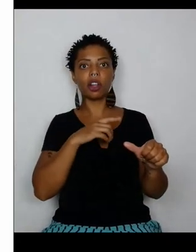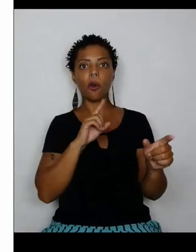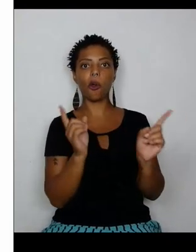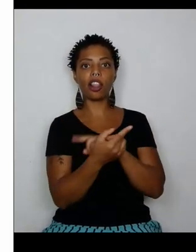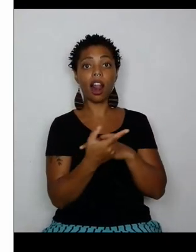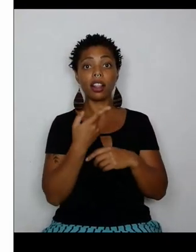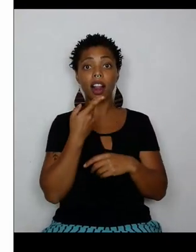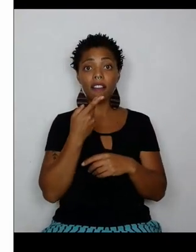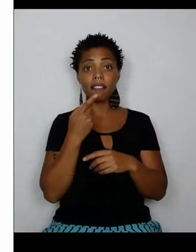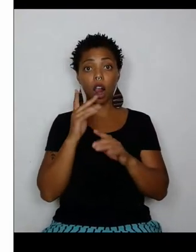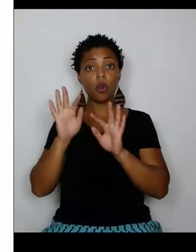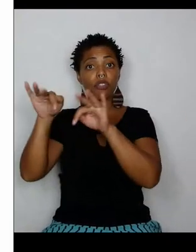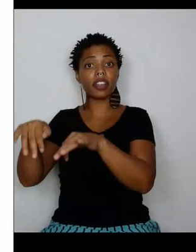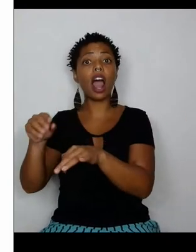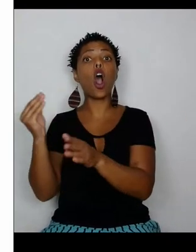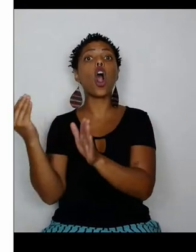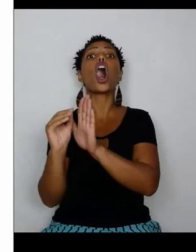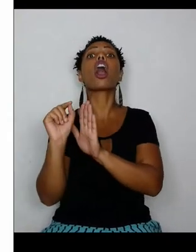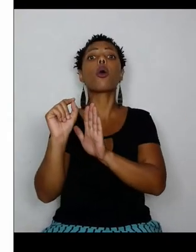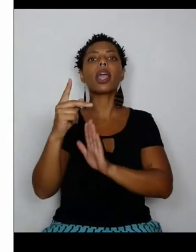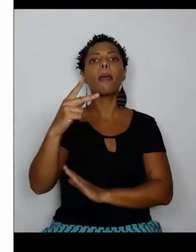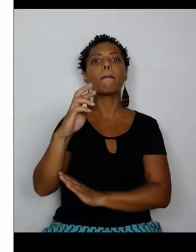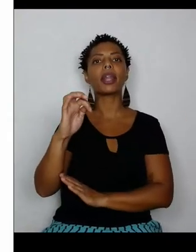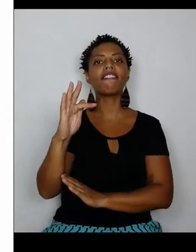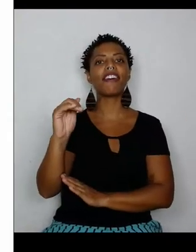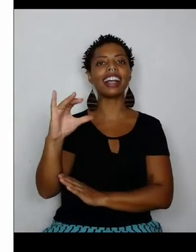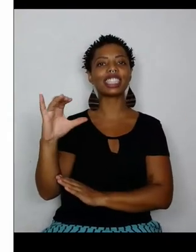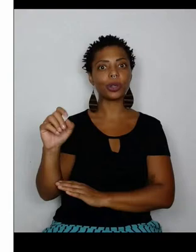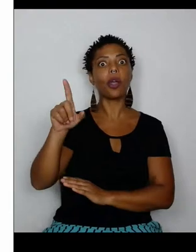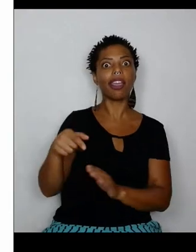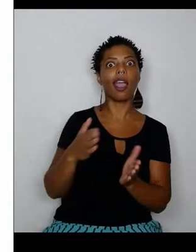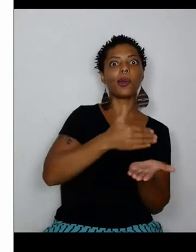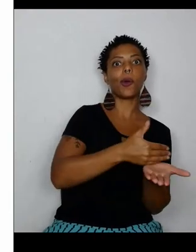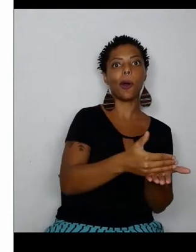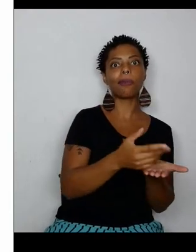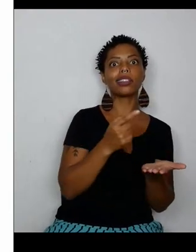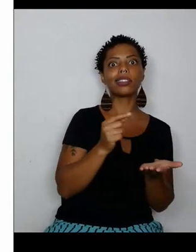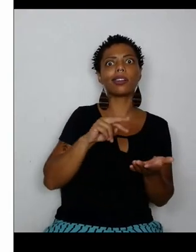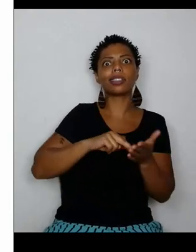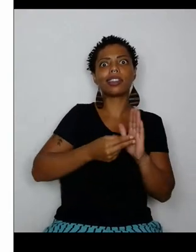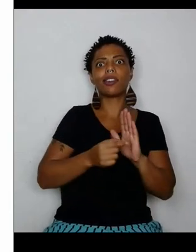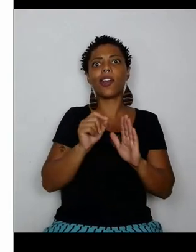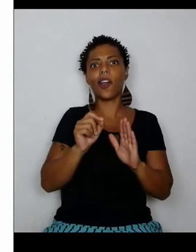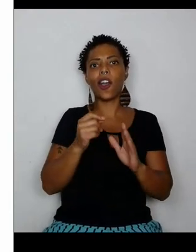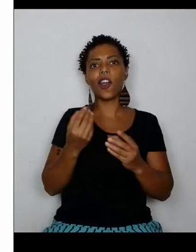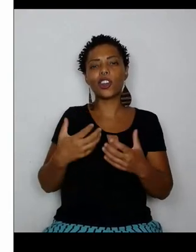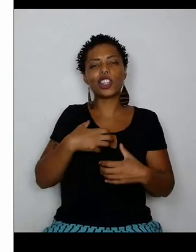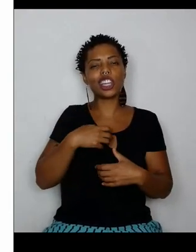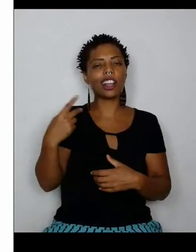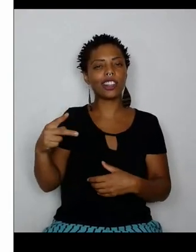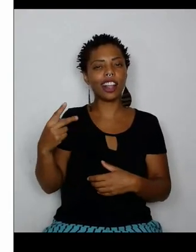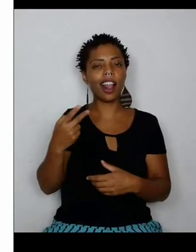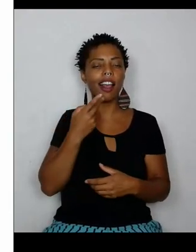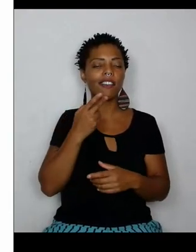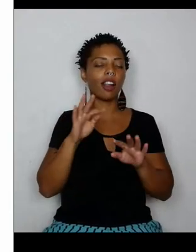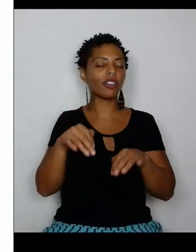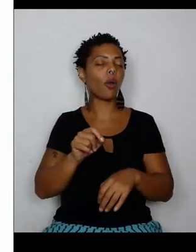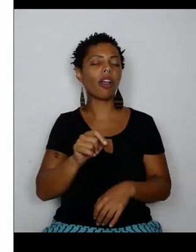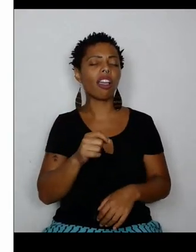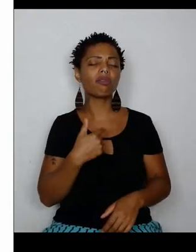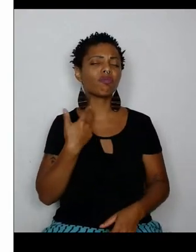manuscripts opening denial of its literary status he ends by saying that he had no intention of writing a